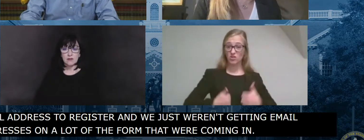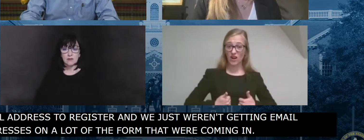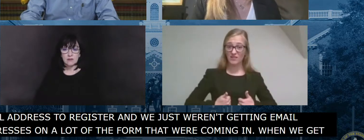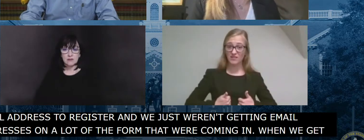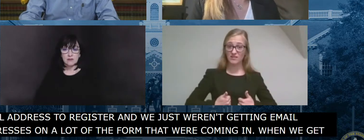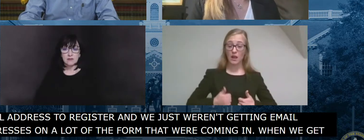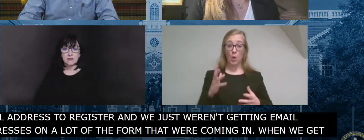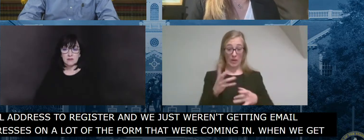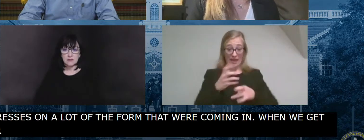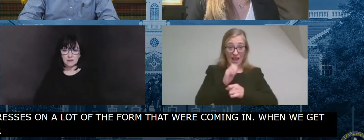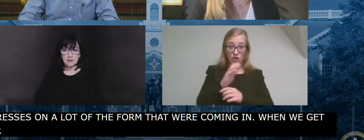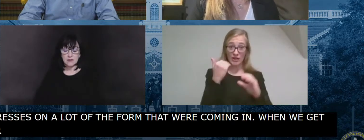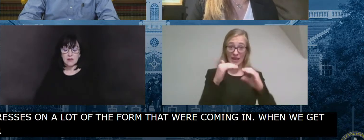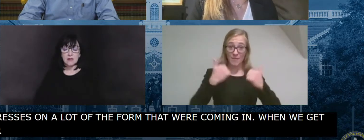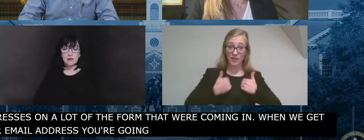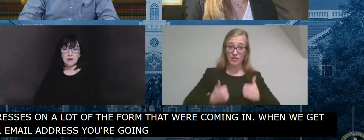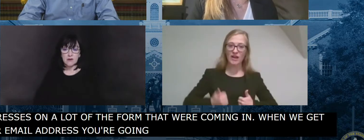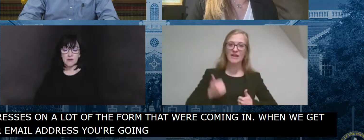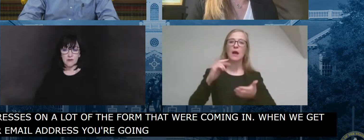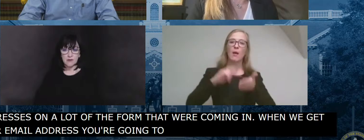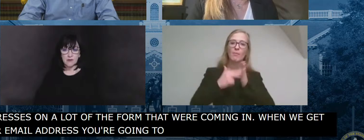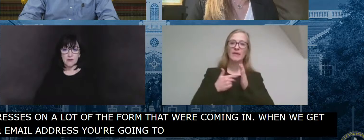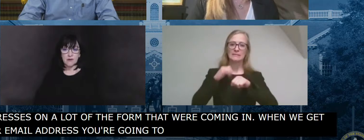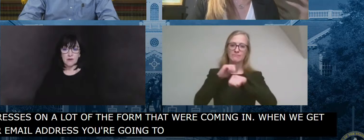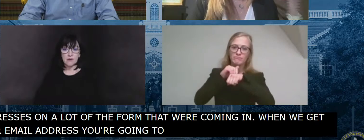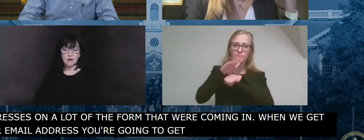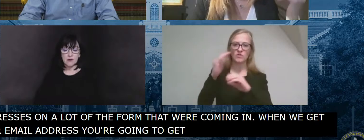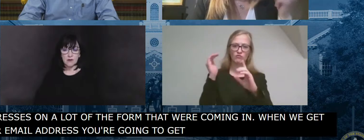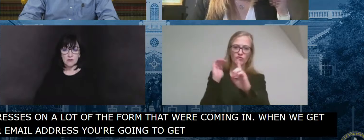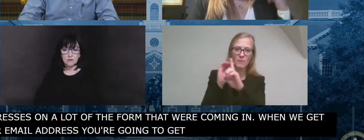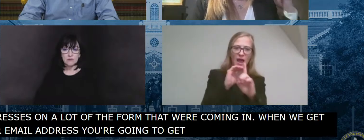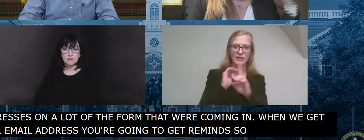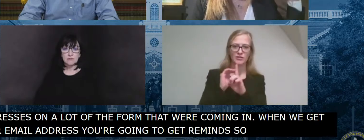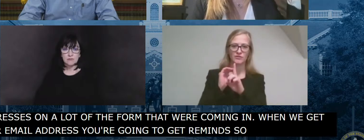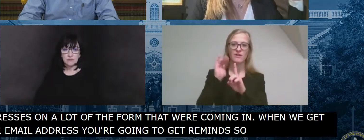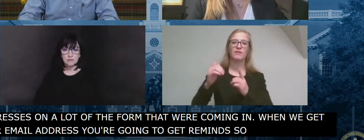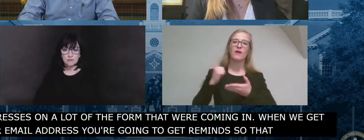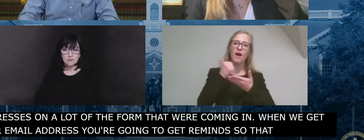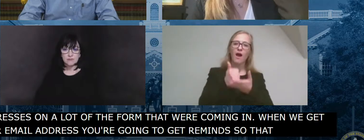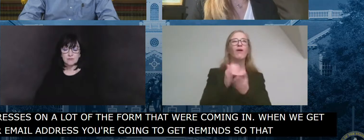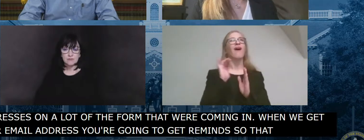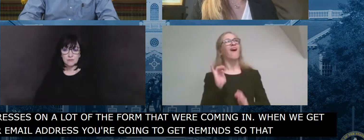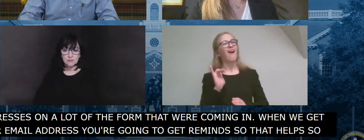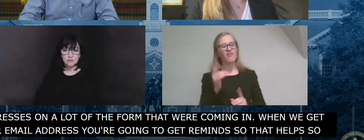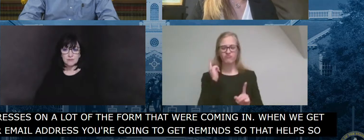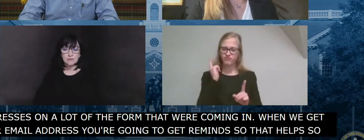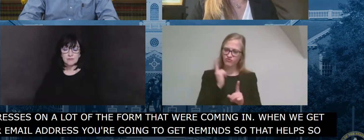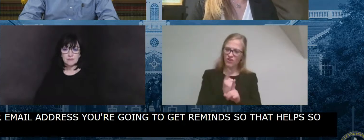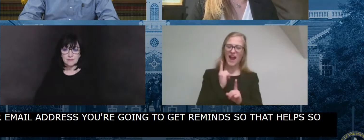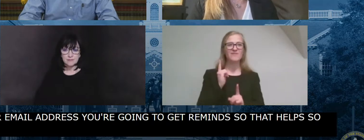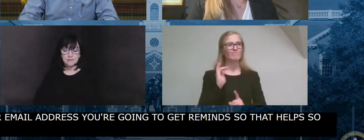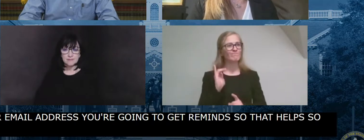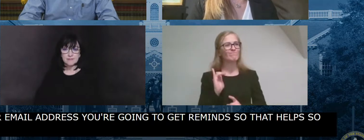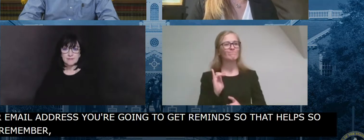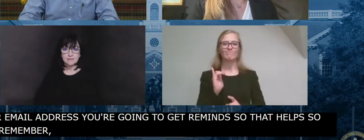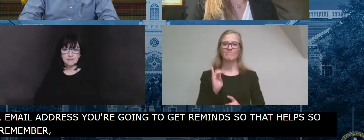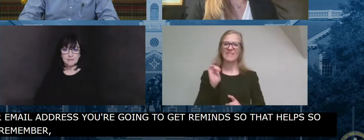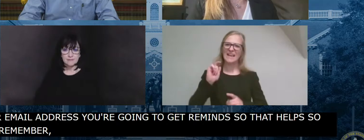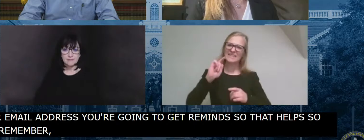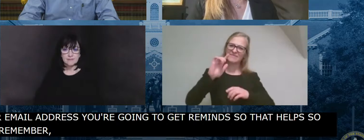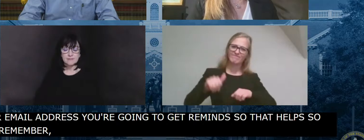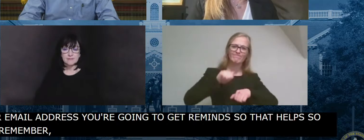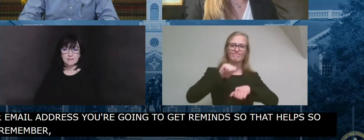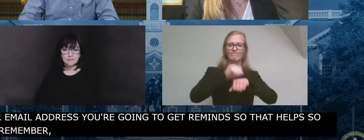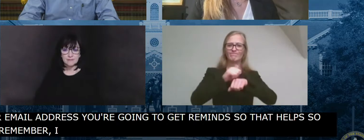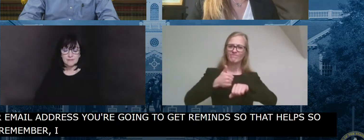to get reminders. So that helps, of course, as well, so that you remember, oh yeah, that I gotta get scheduled for my